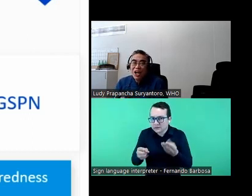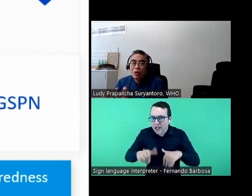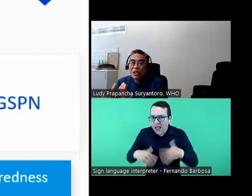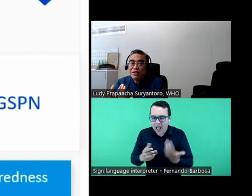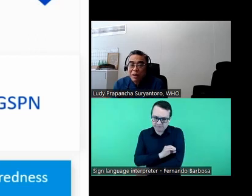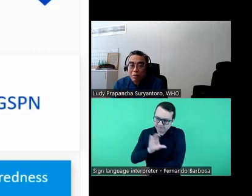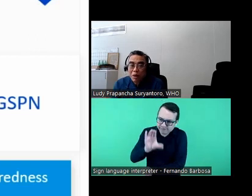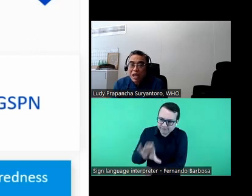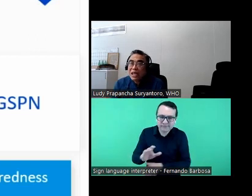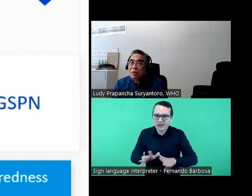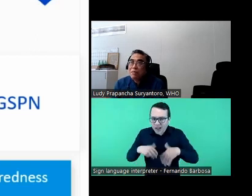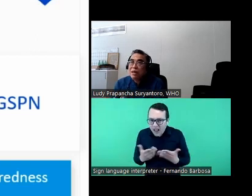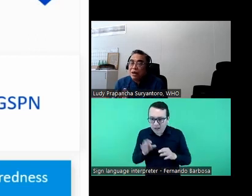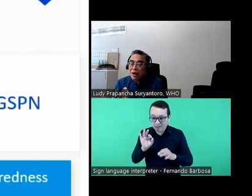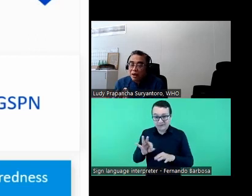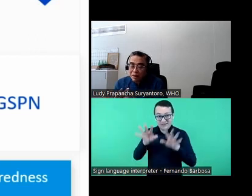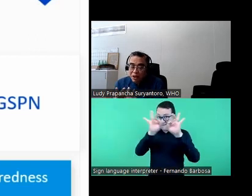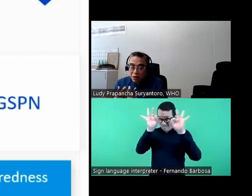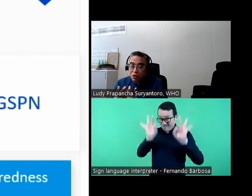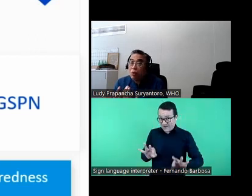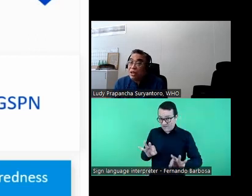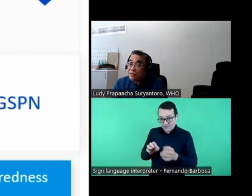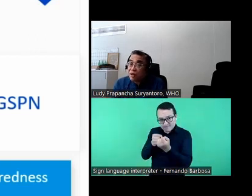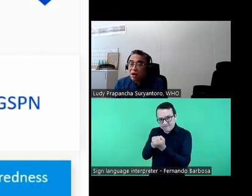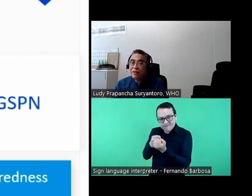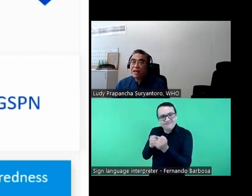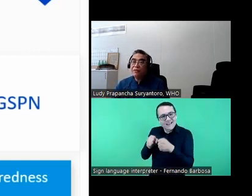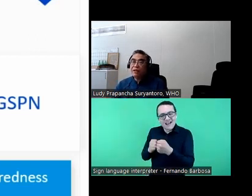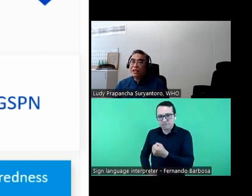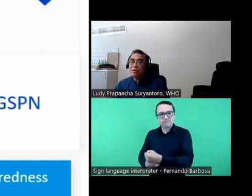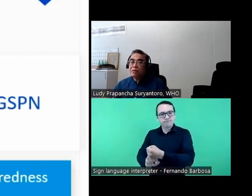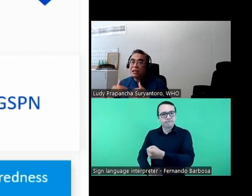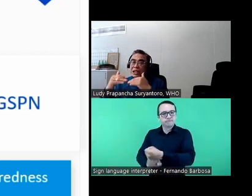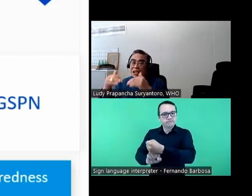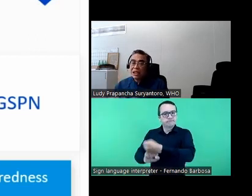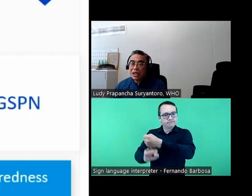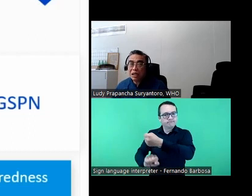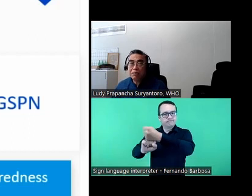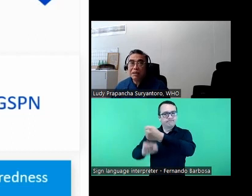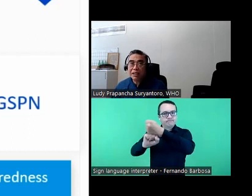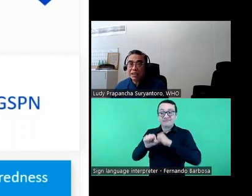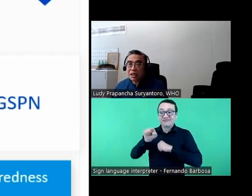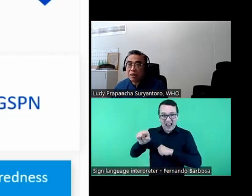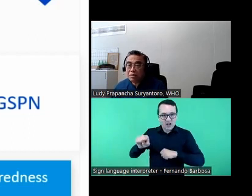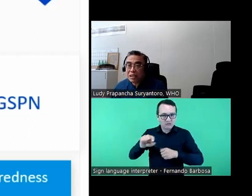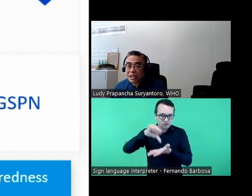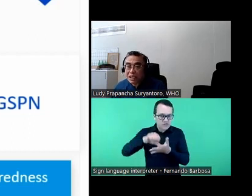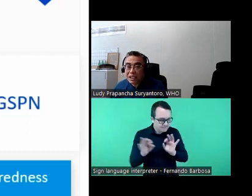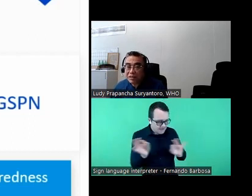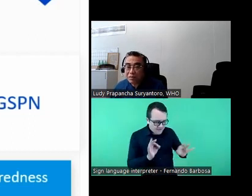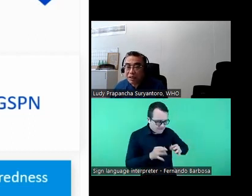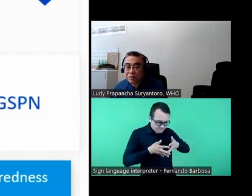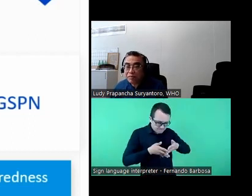and how this framework can be supportive of their effort in building their capacities and